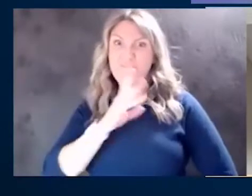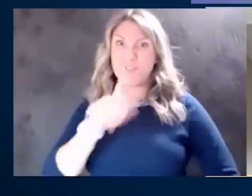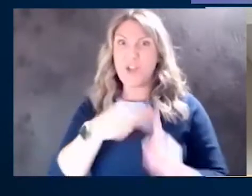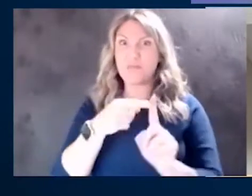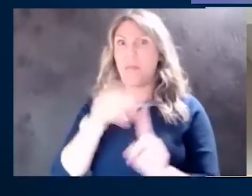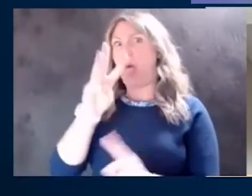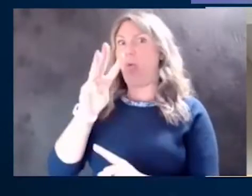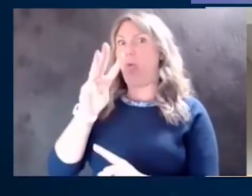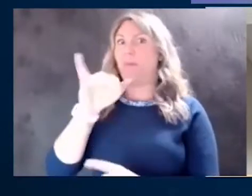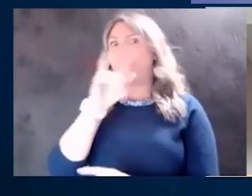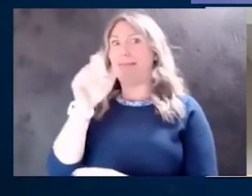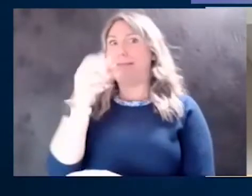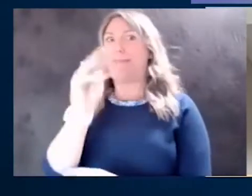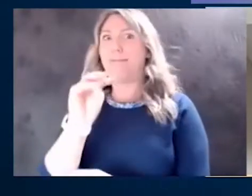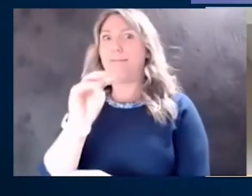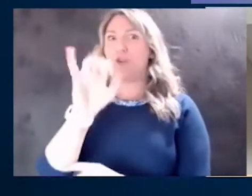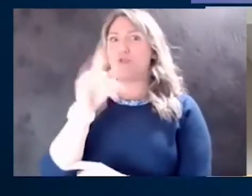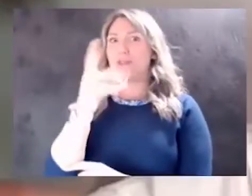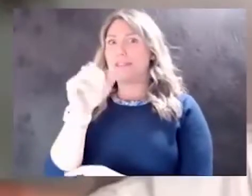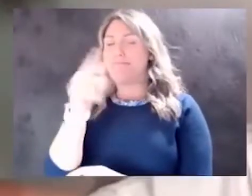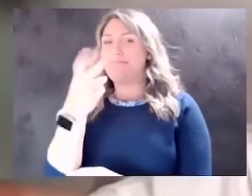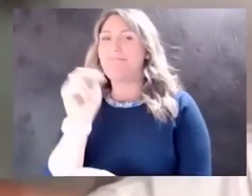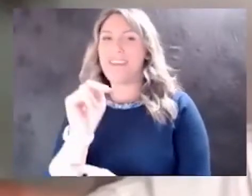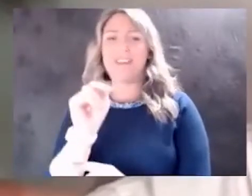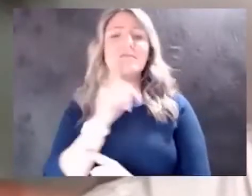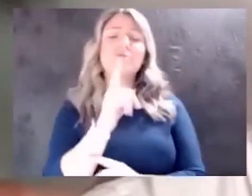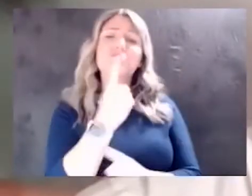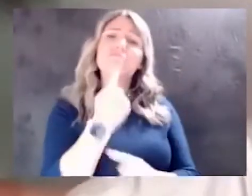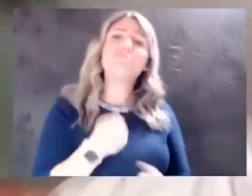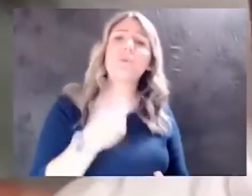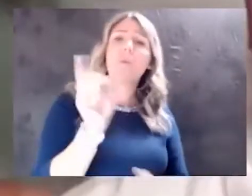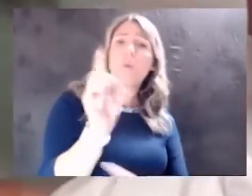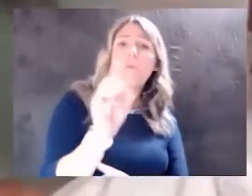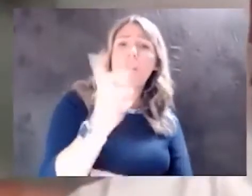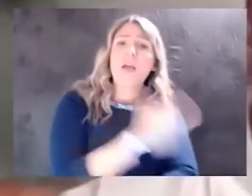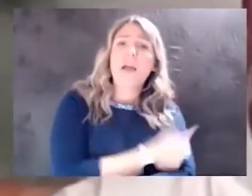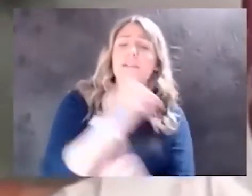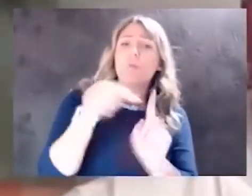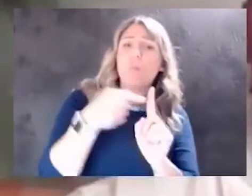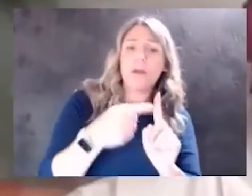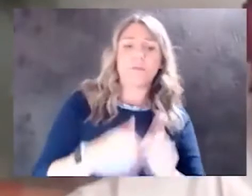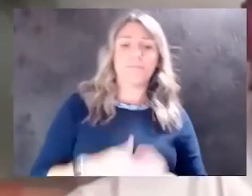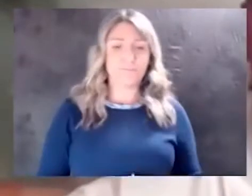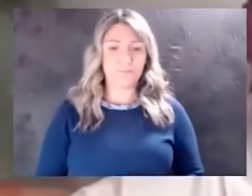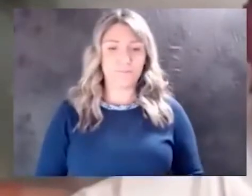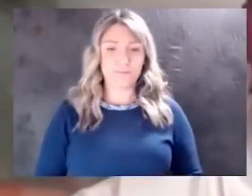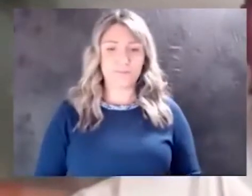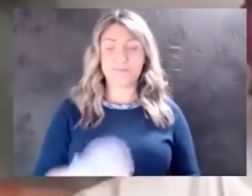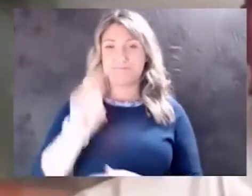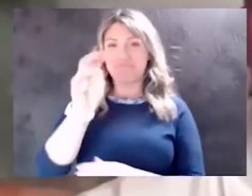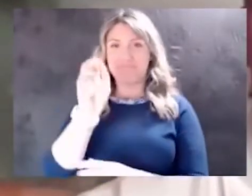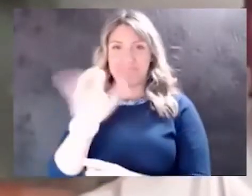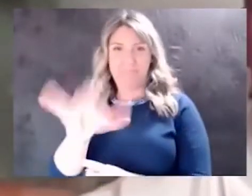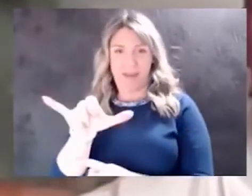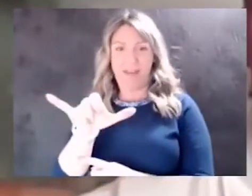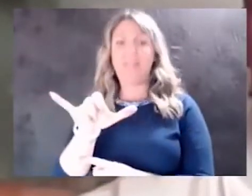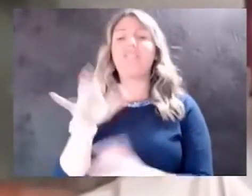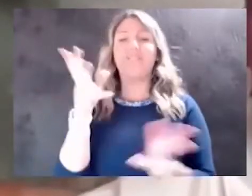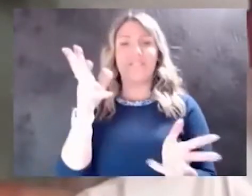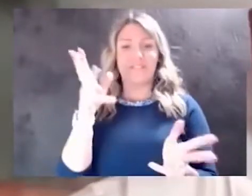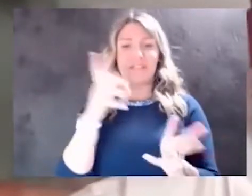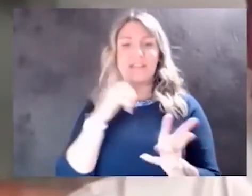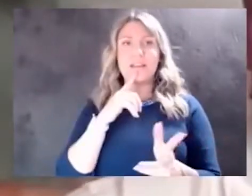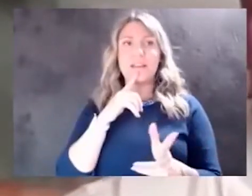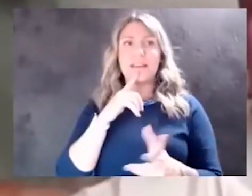little bit. Where did you get the vaccine? When did you get it? I got it in May, and I got it at our